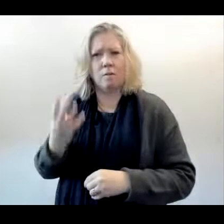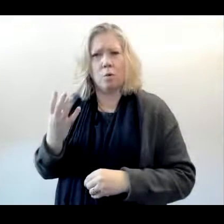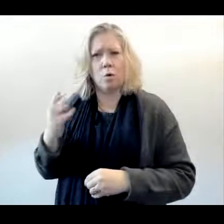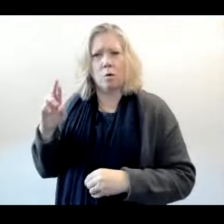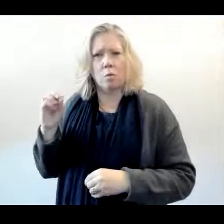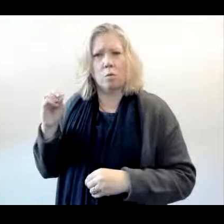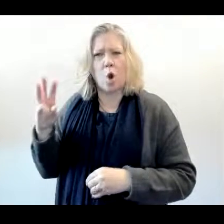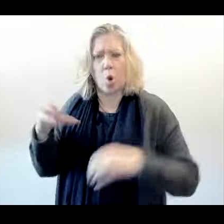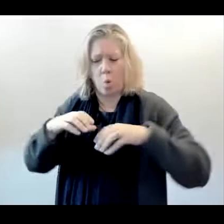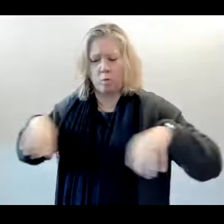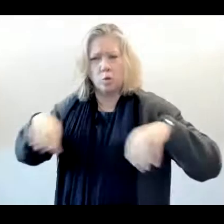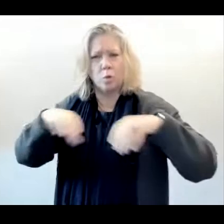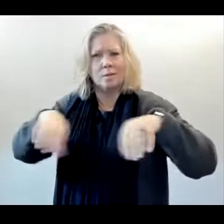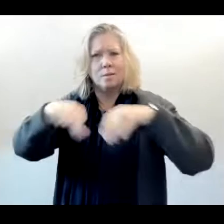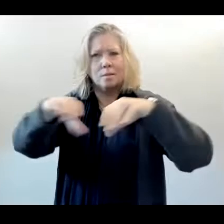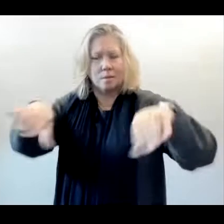which in hotel,